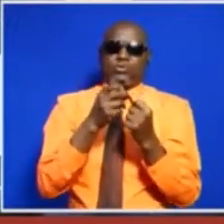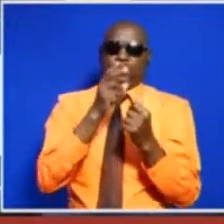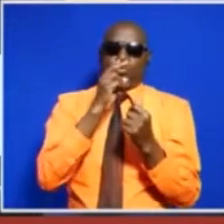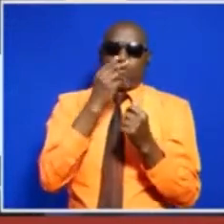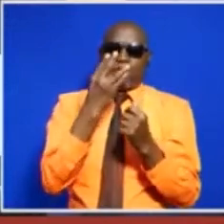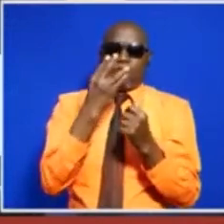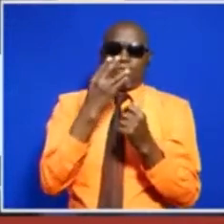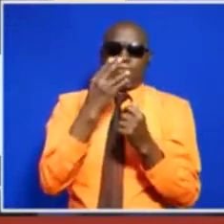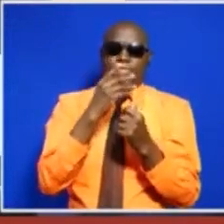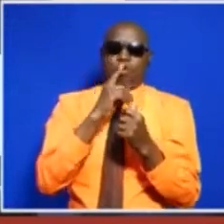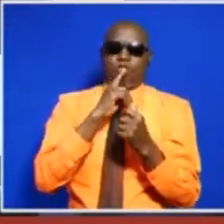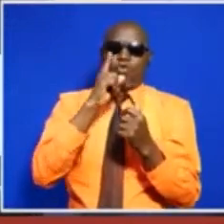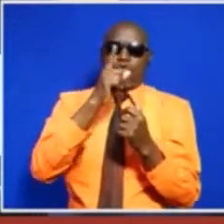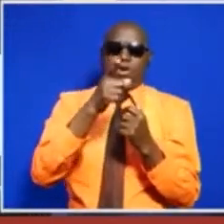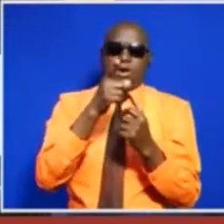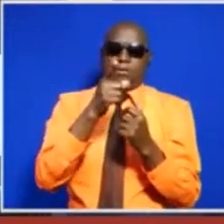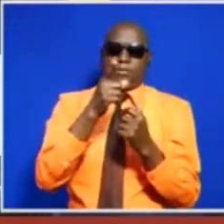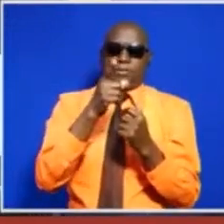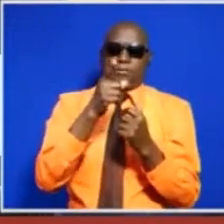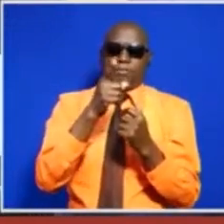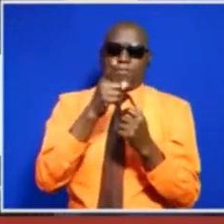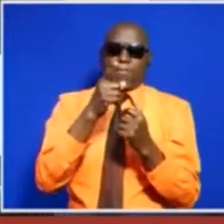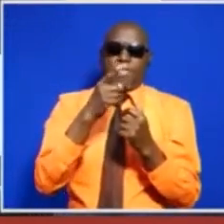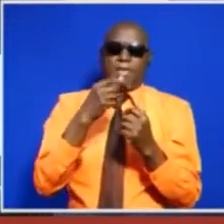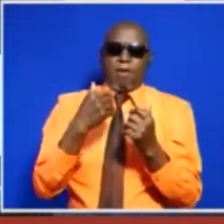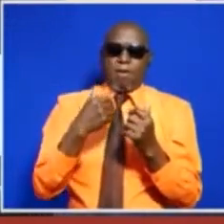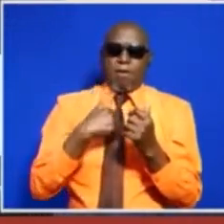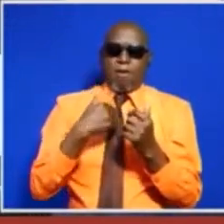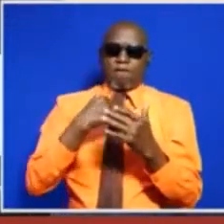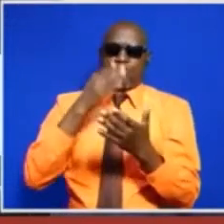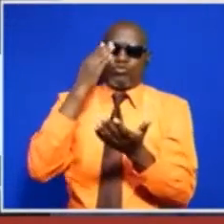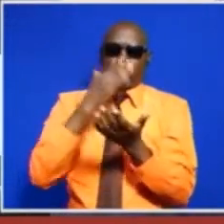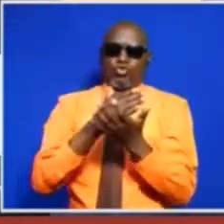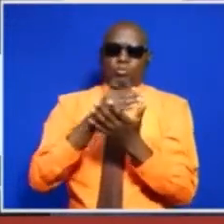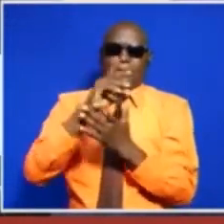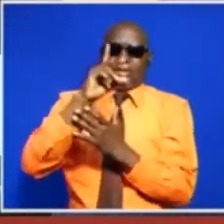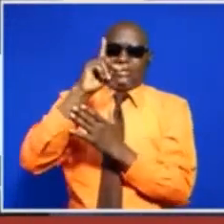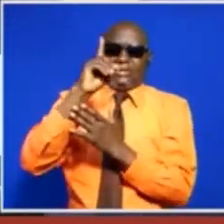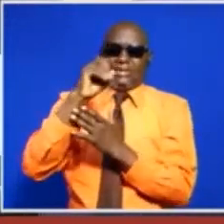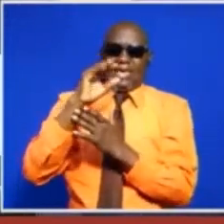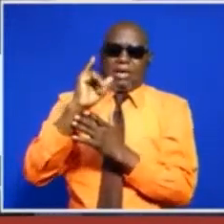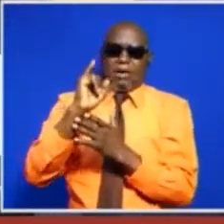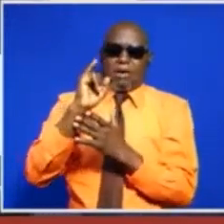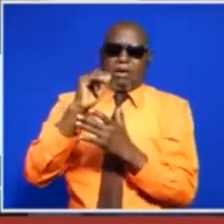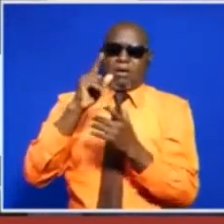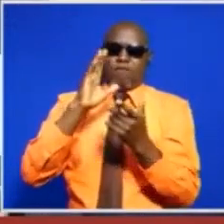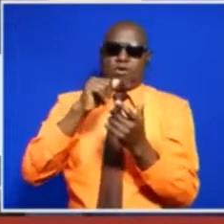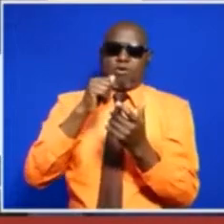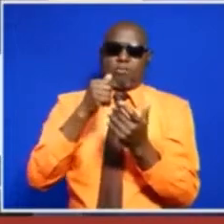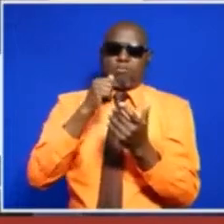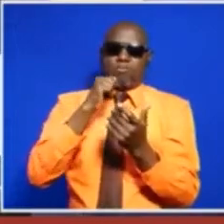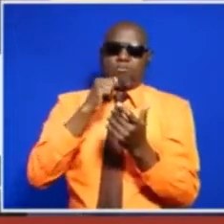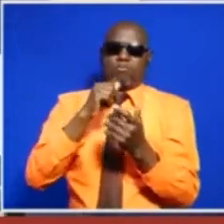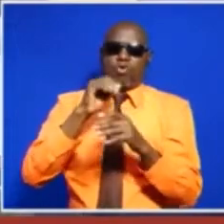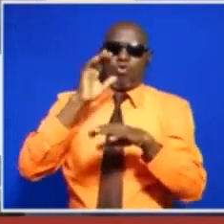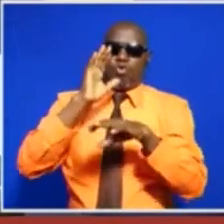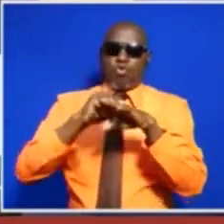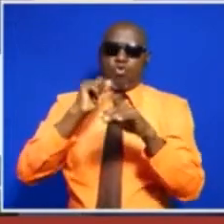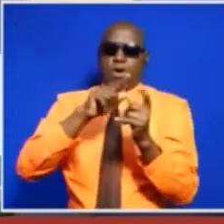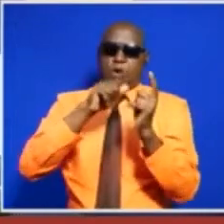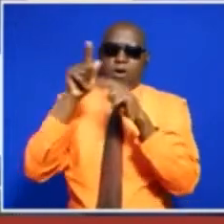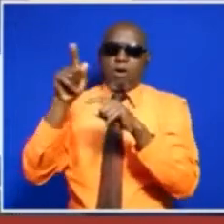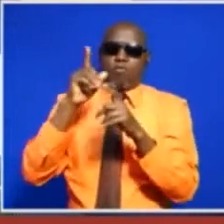issued orders that have consequently stopped the DCI from summoning, from intimidating, or